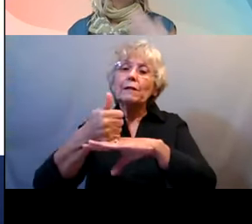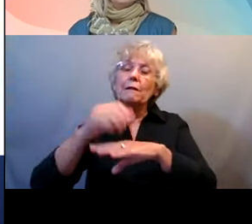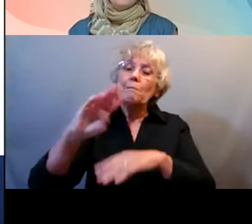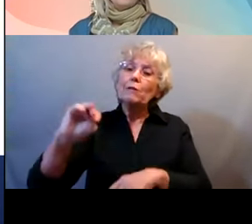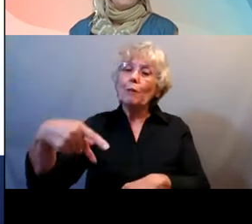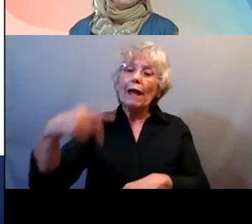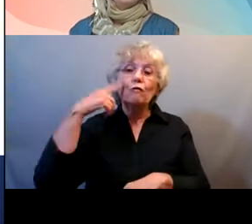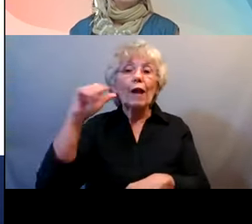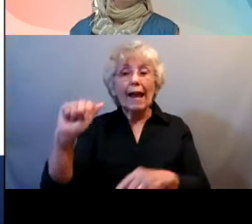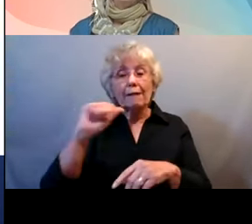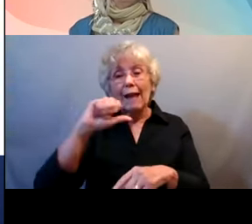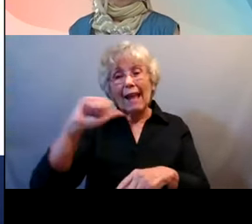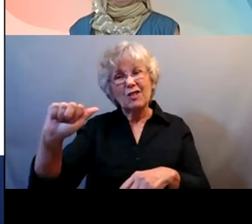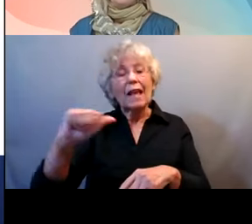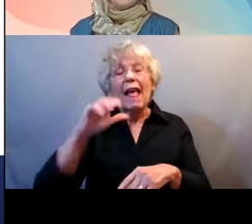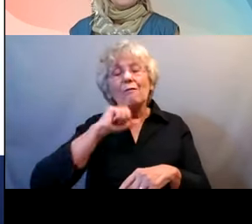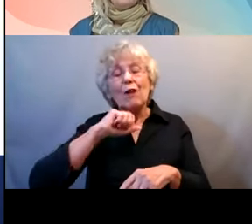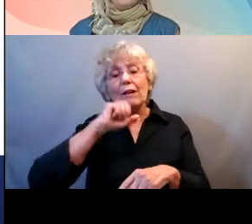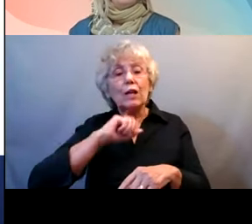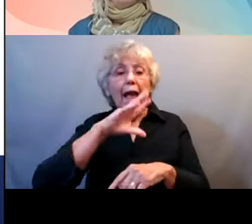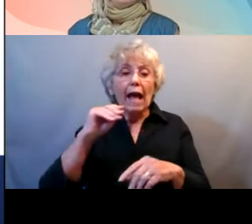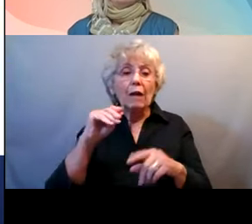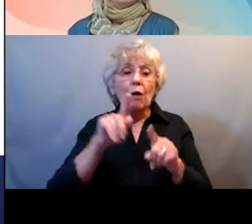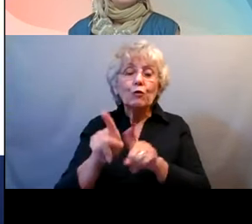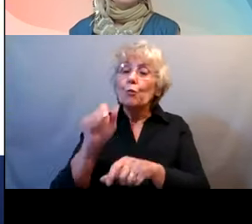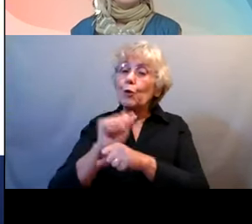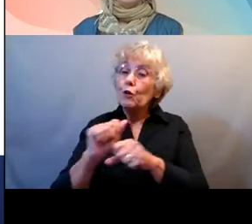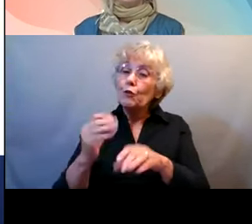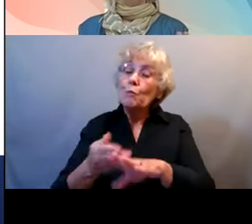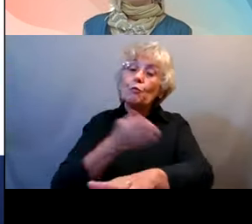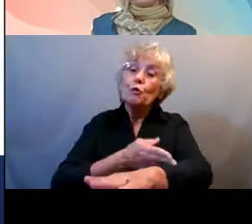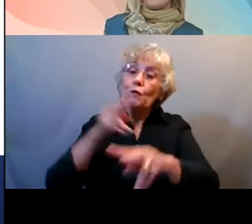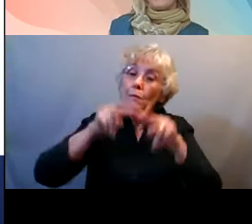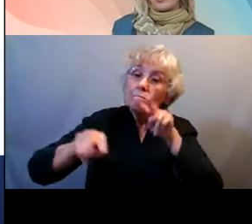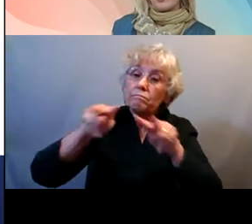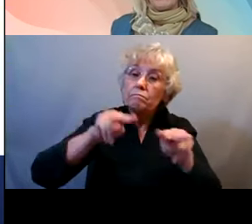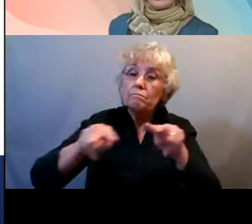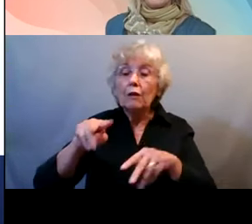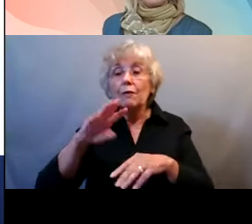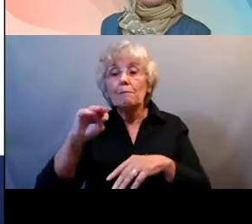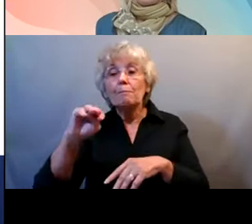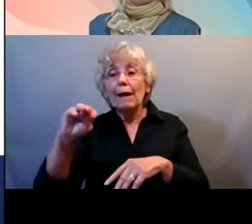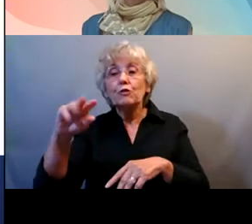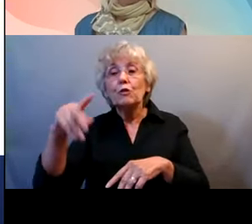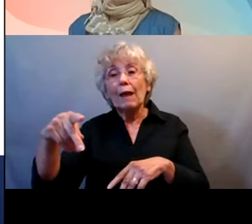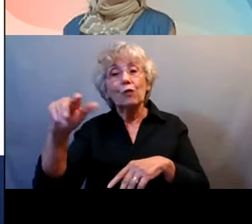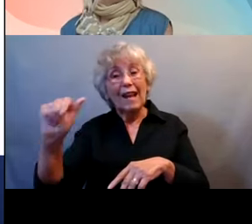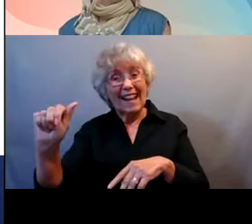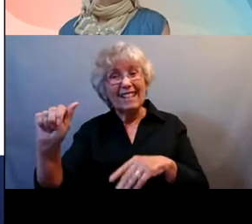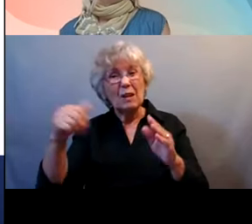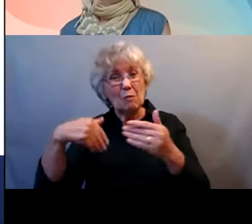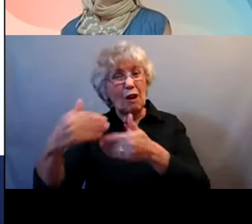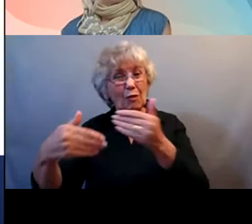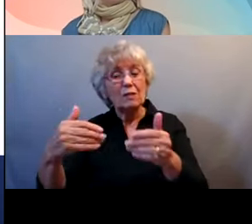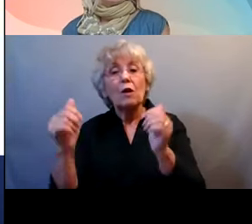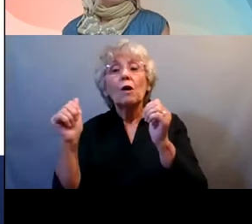then we continue, of course, to improve our monitoring of master plan for aging's progress in partnership